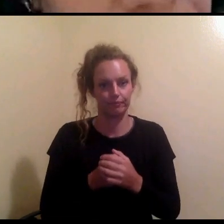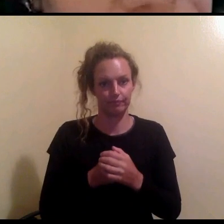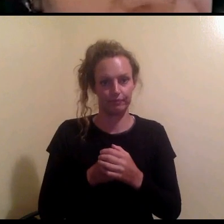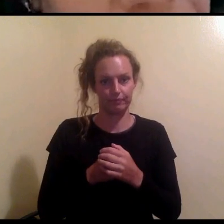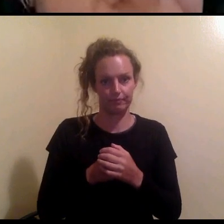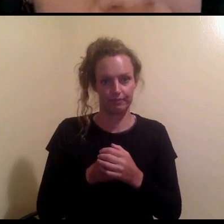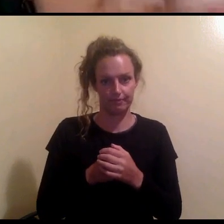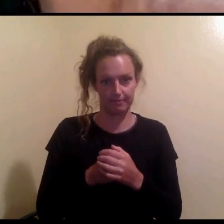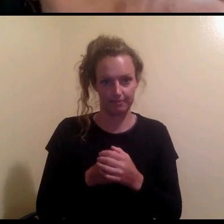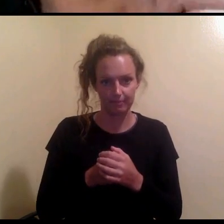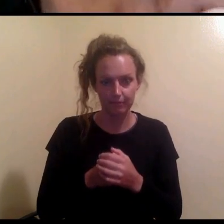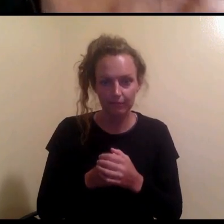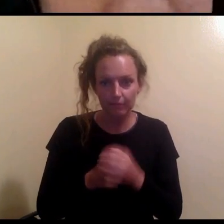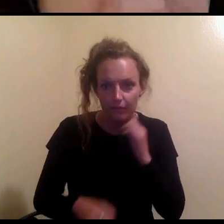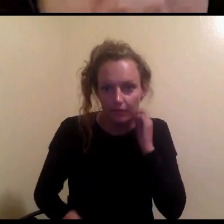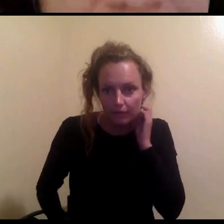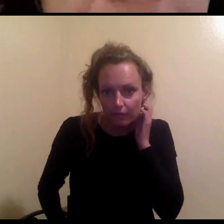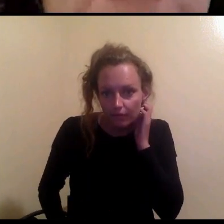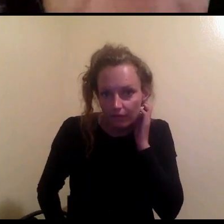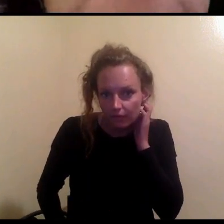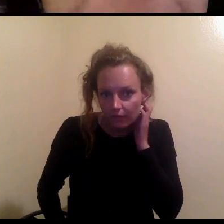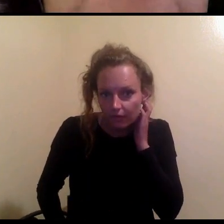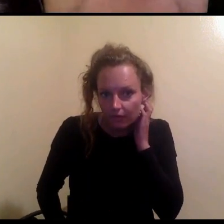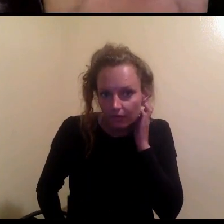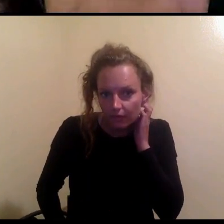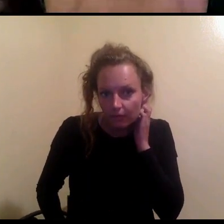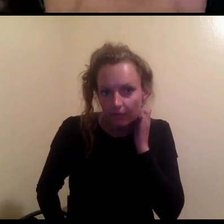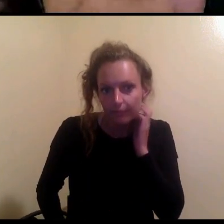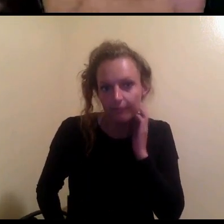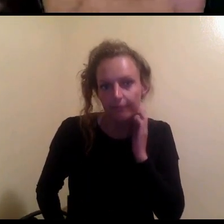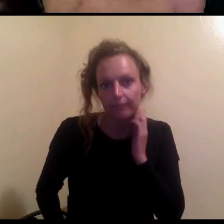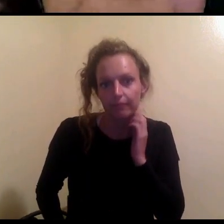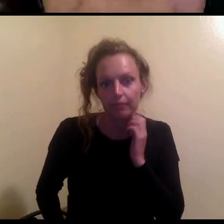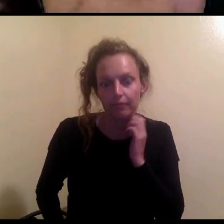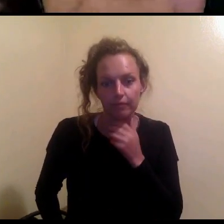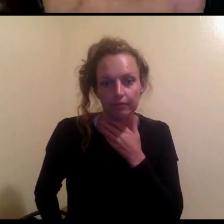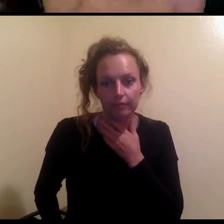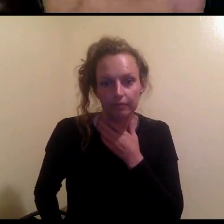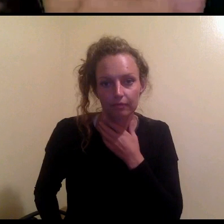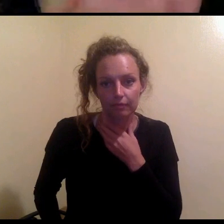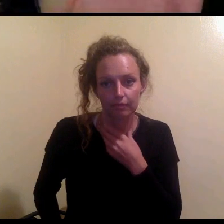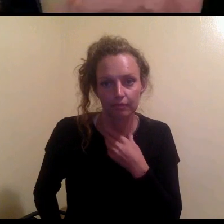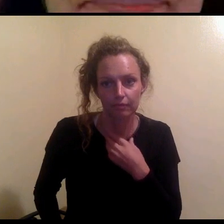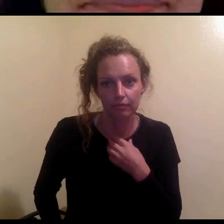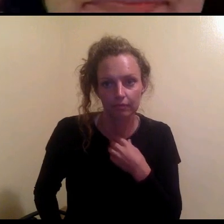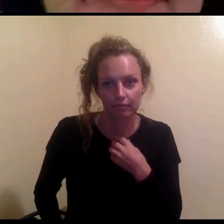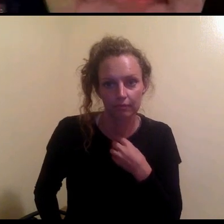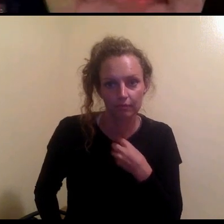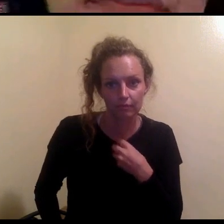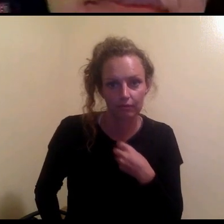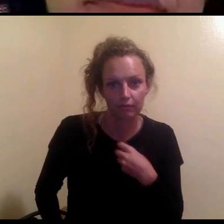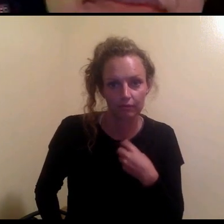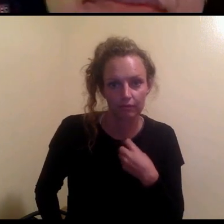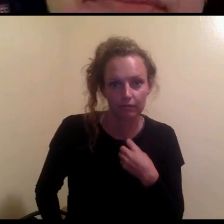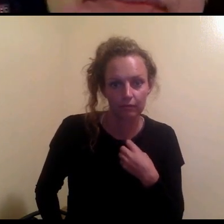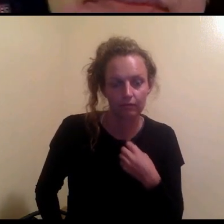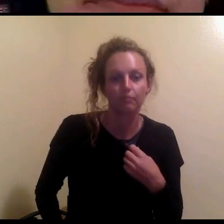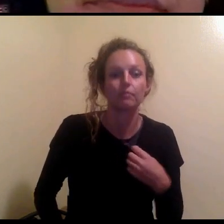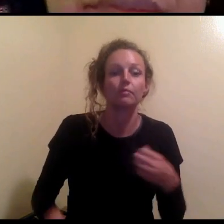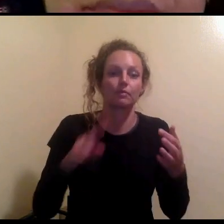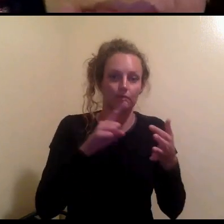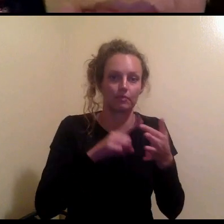of making Royal Caribbean a great place to work for employees with disabilities. For the past